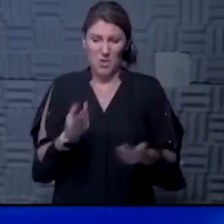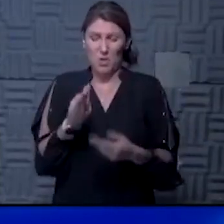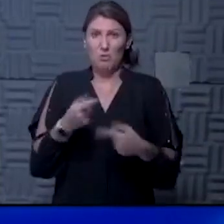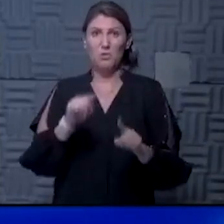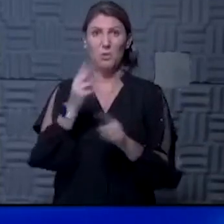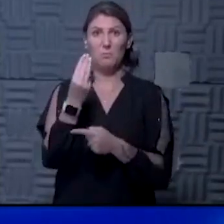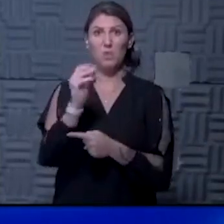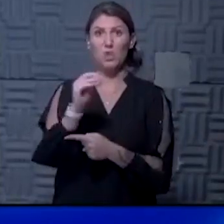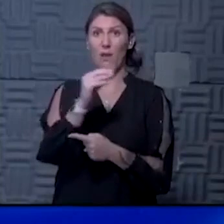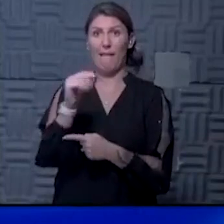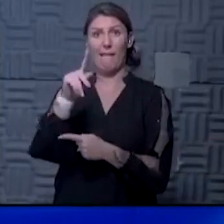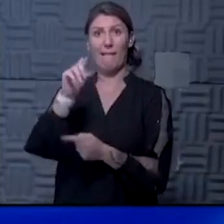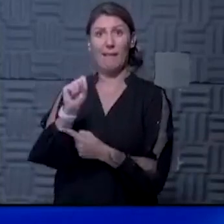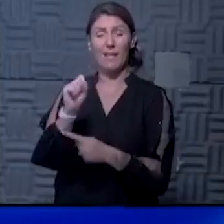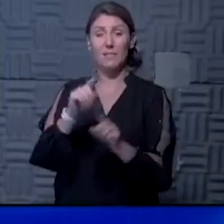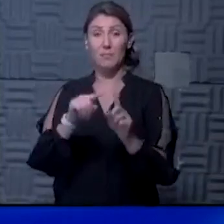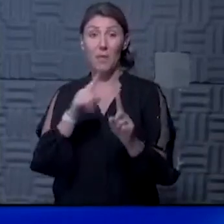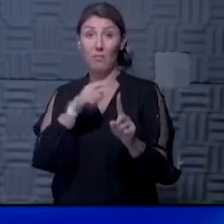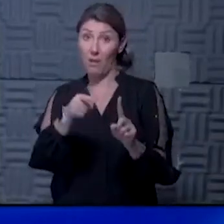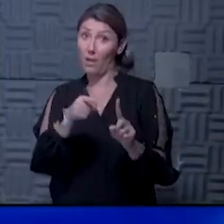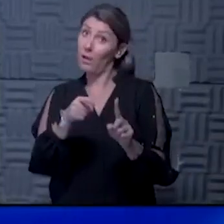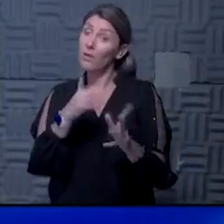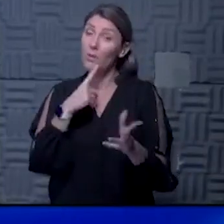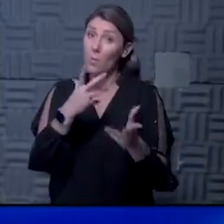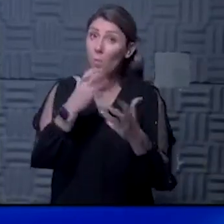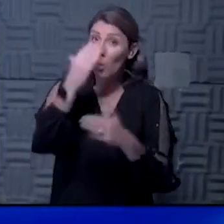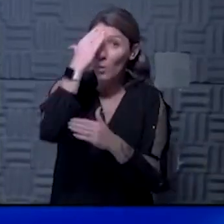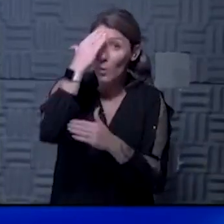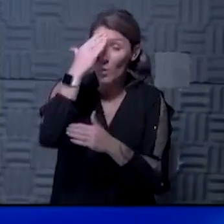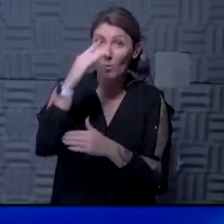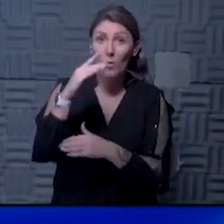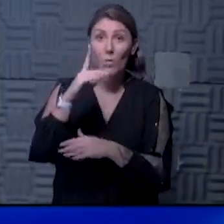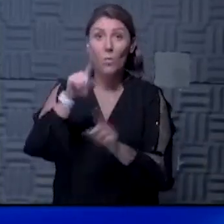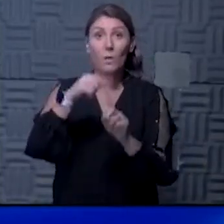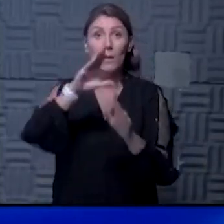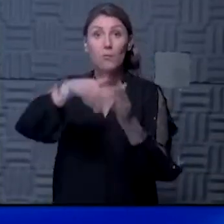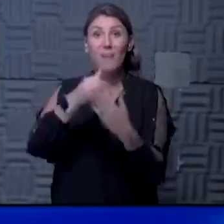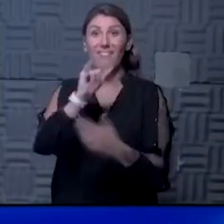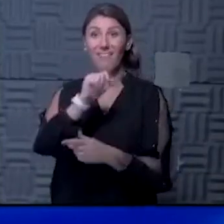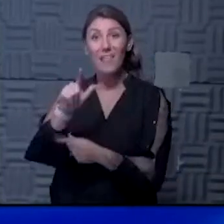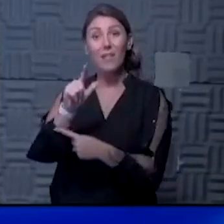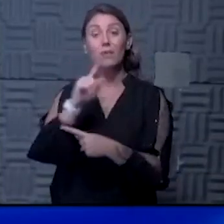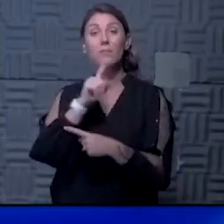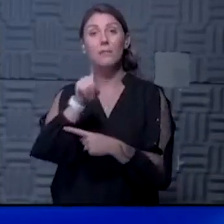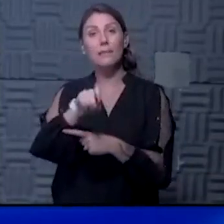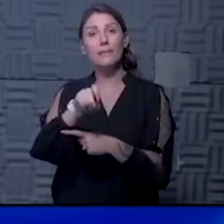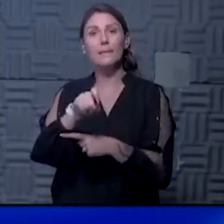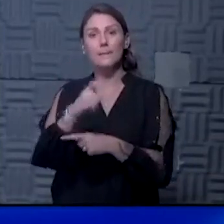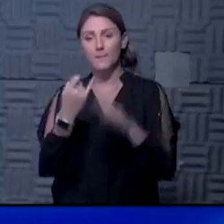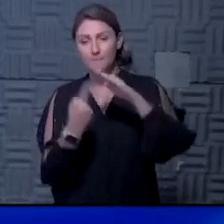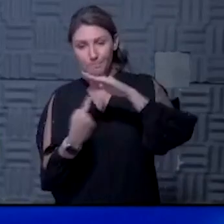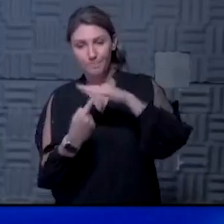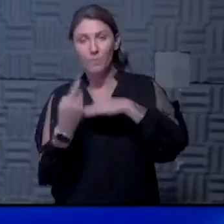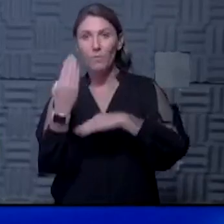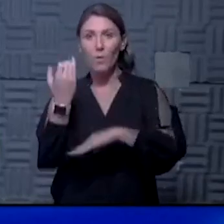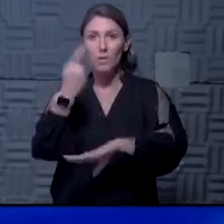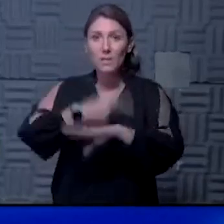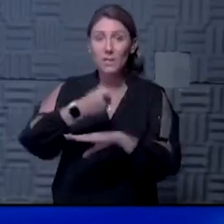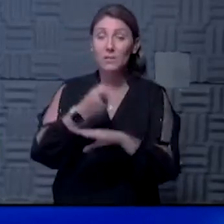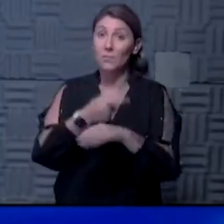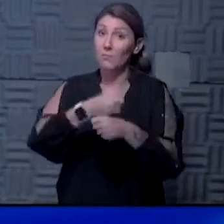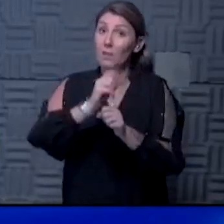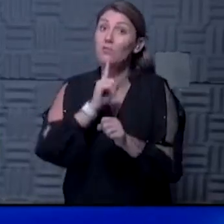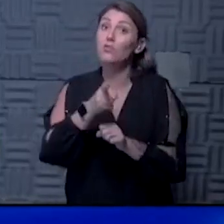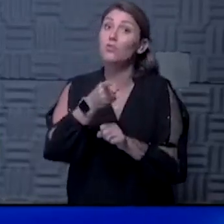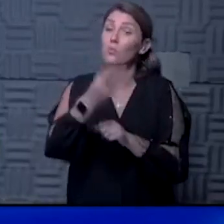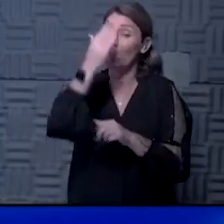Missouri and Kansas. They cared that once I got to Illinois, I had to quarantine for 14 days. So make sure you know what are the rules for public